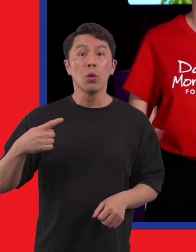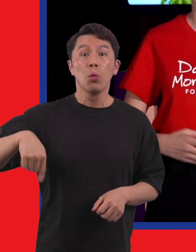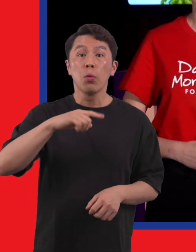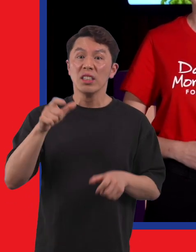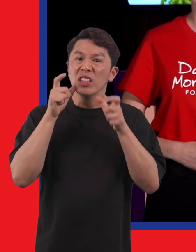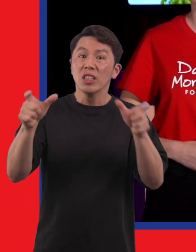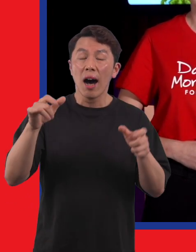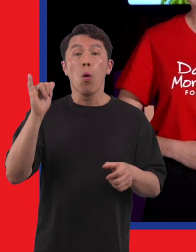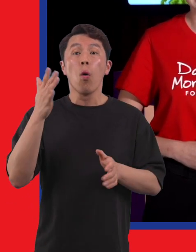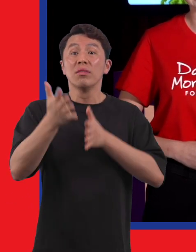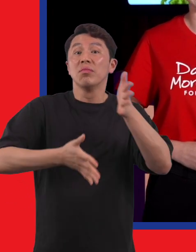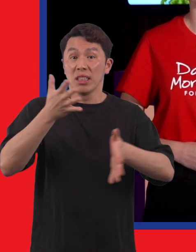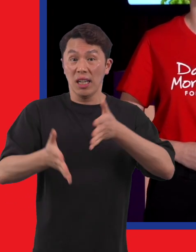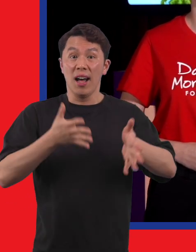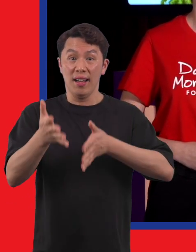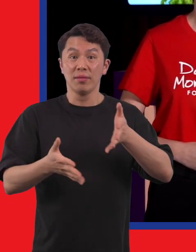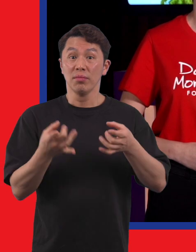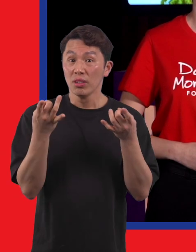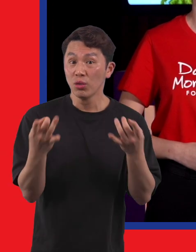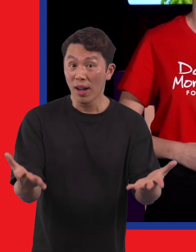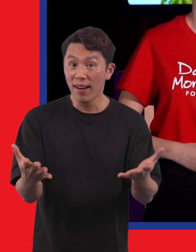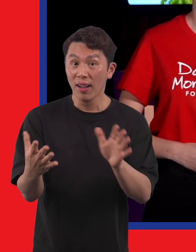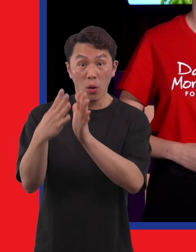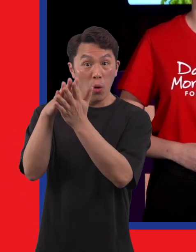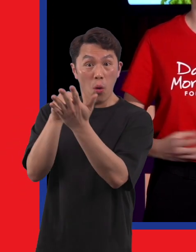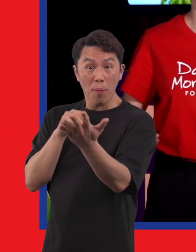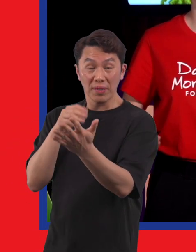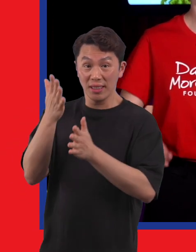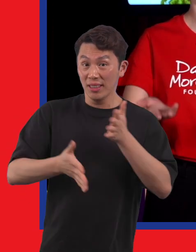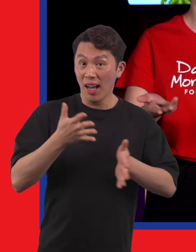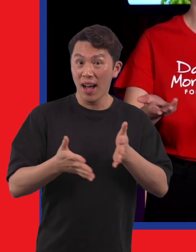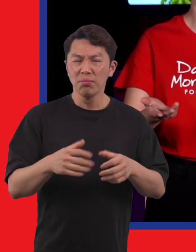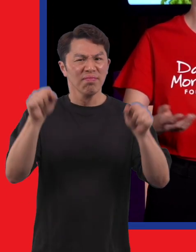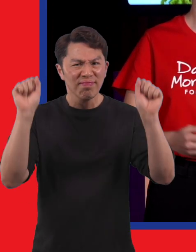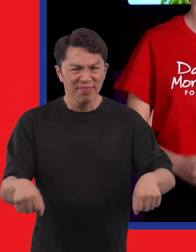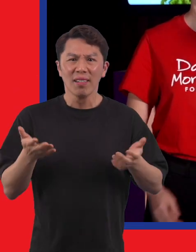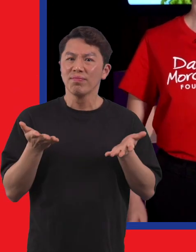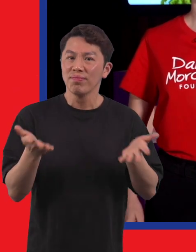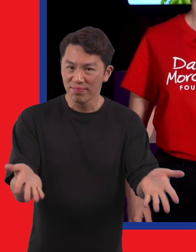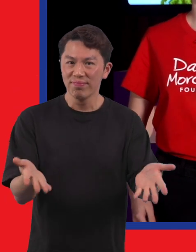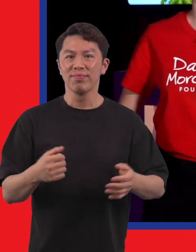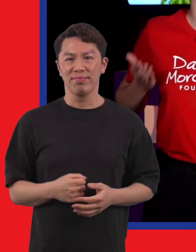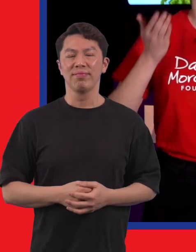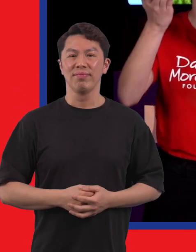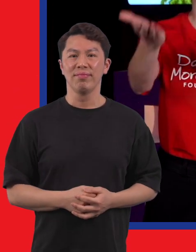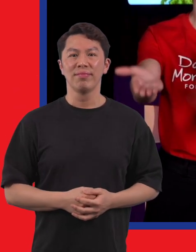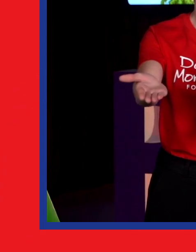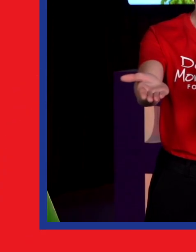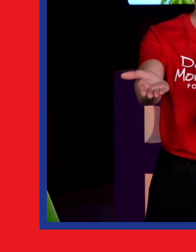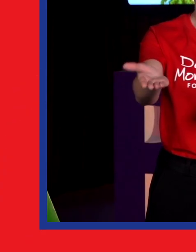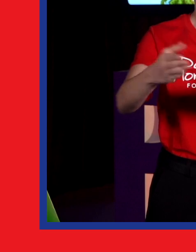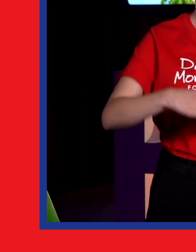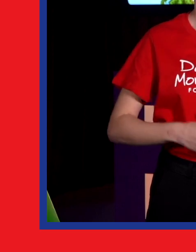all going to shout out and do the Auslan sign for enthusiastic consent. Now guys, can you do this?